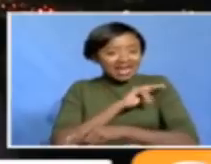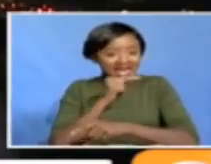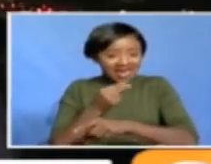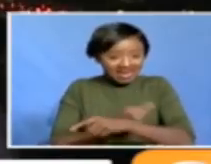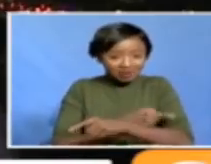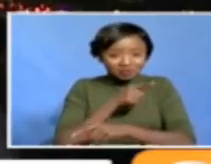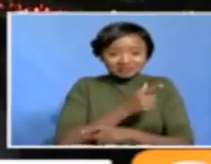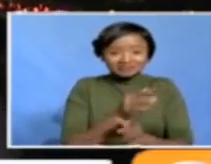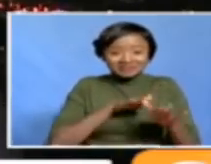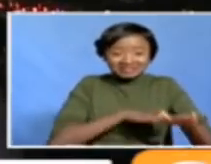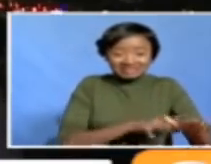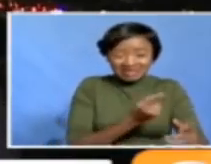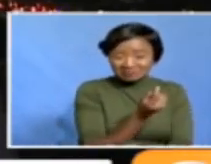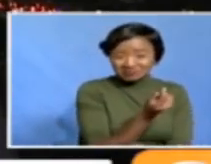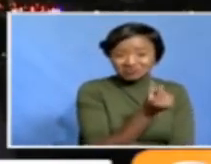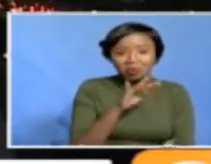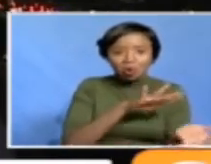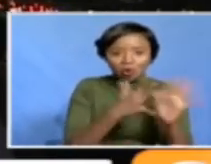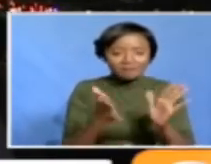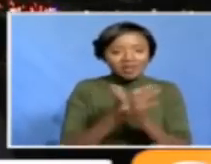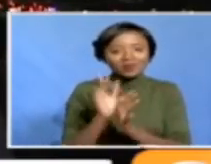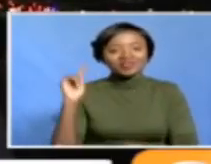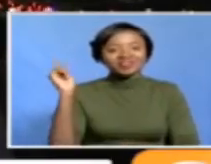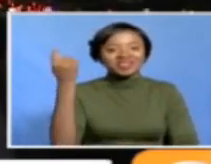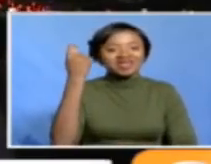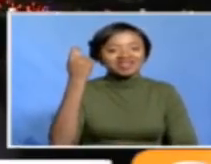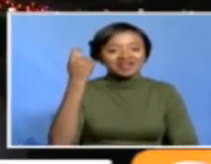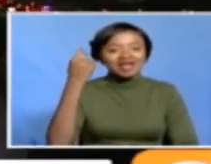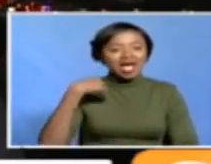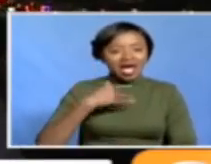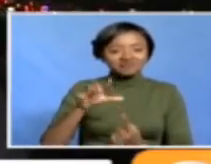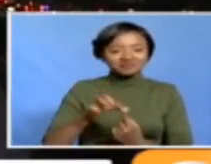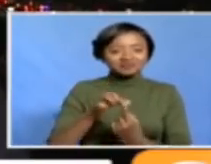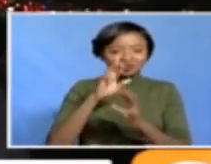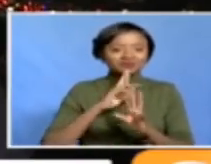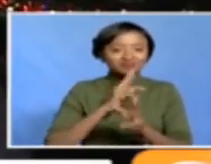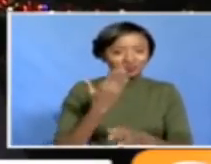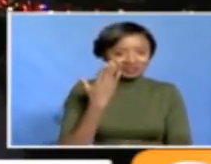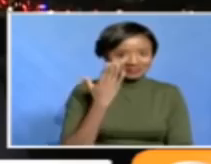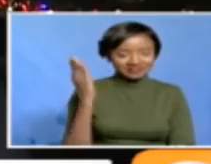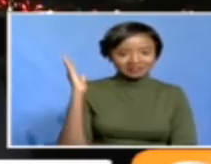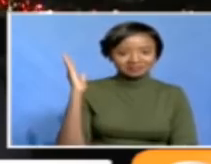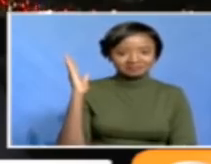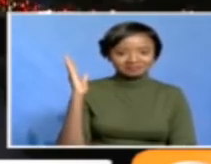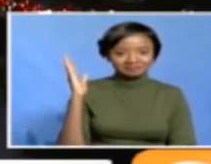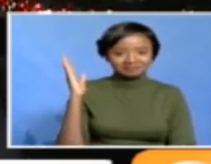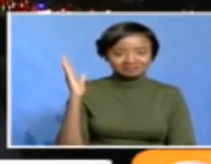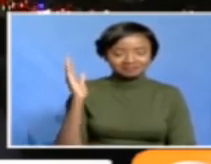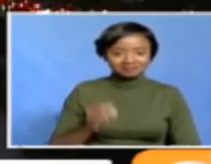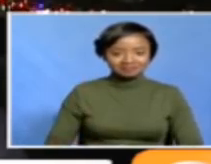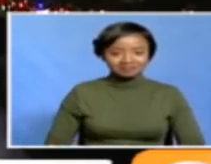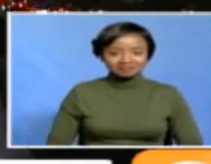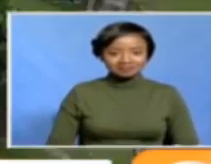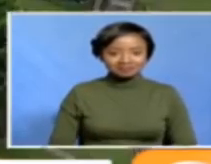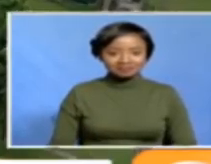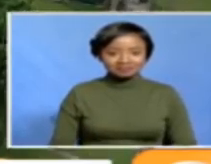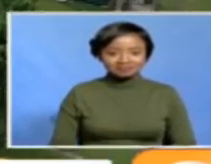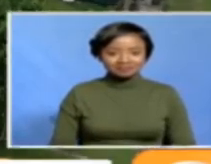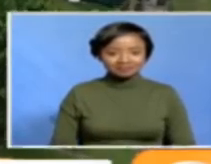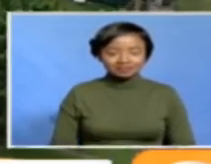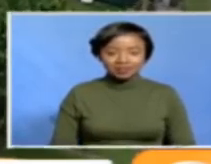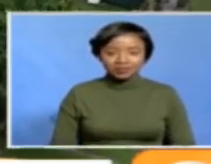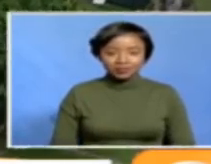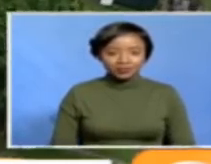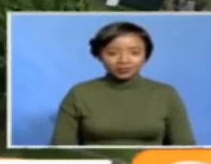small. And to help you understand this better, I did a special report, and here it is right now.